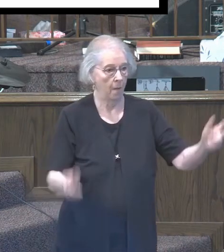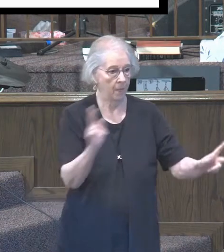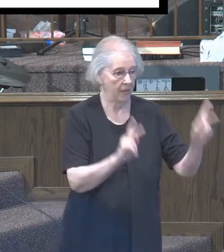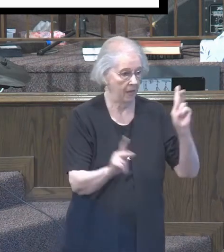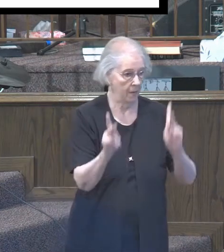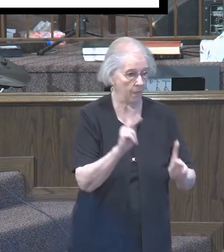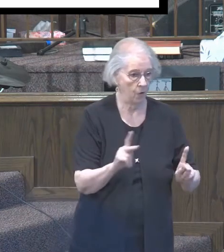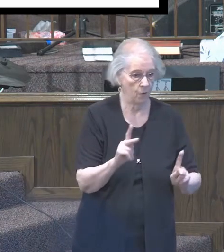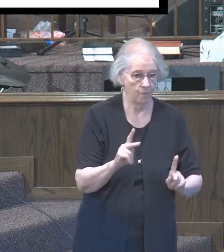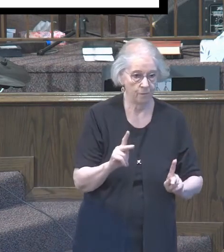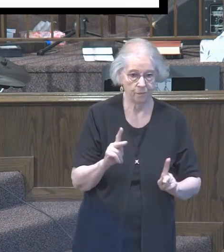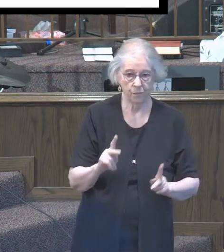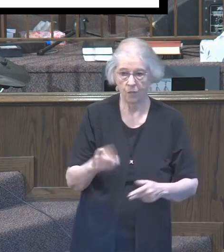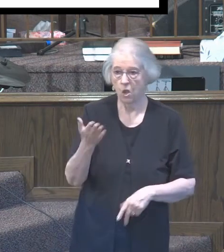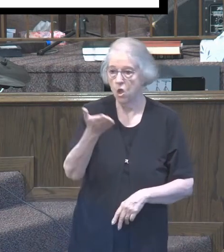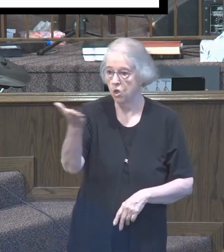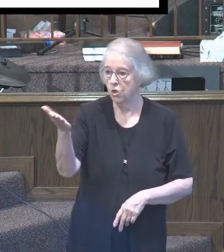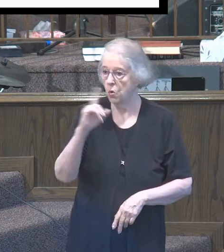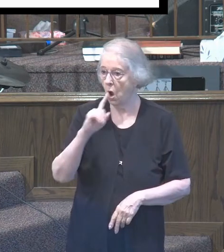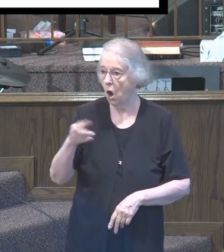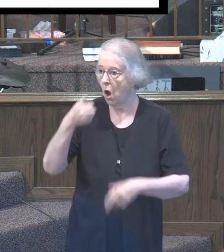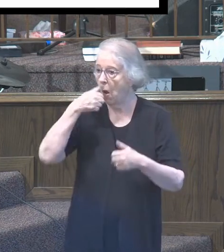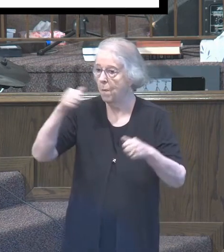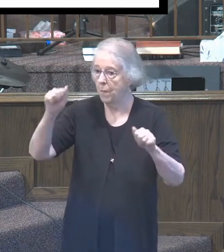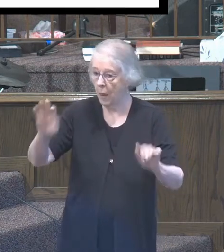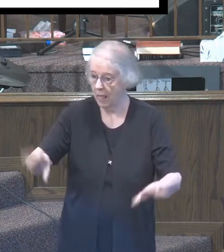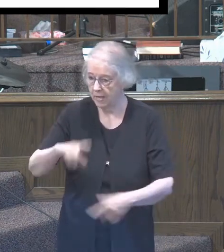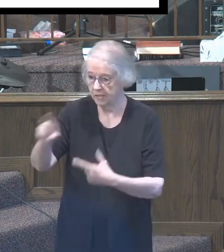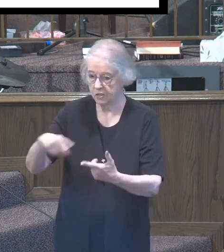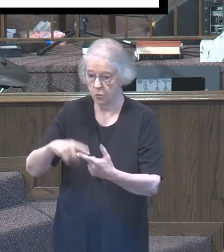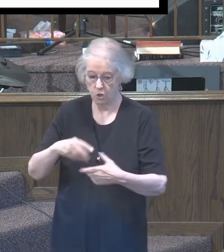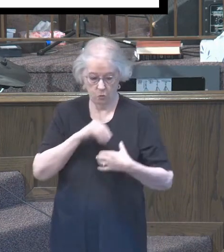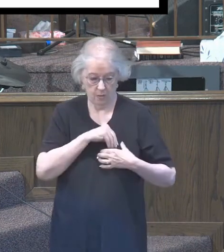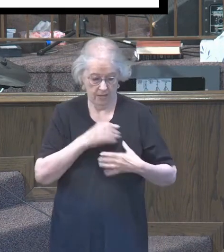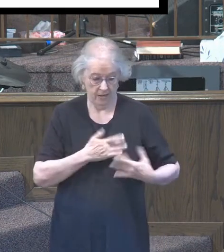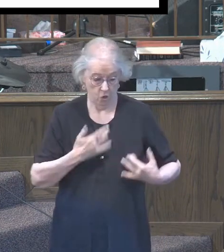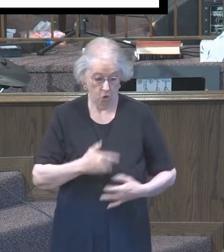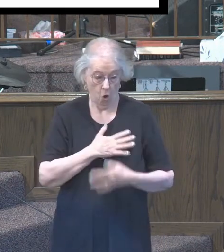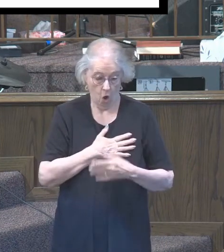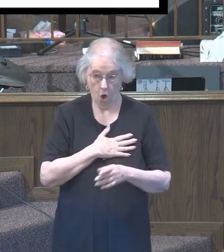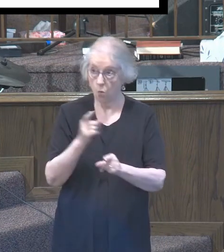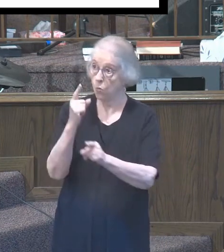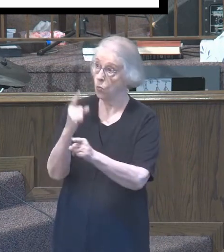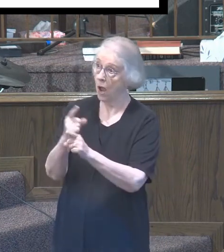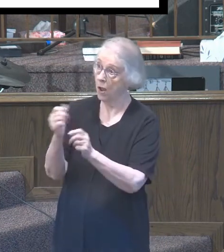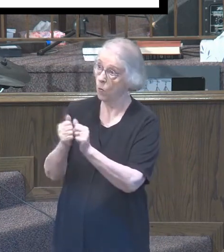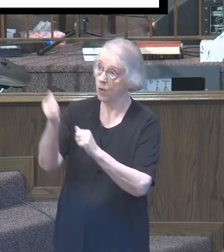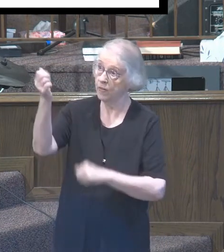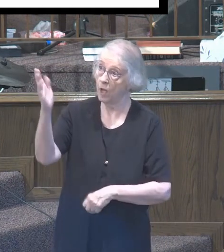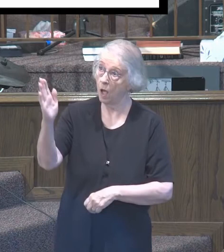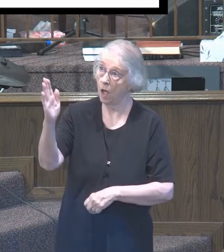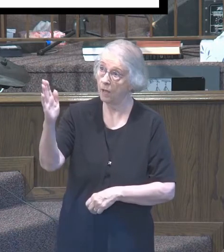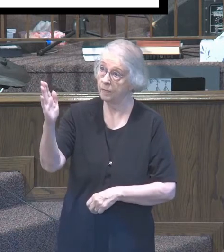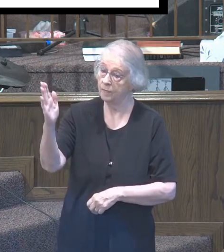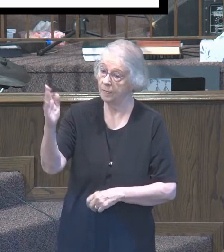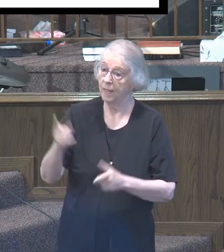get your inside world, your mind and your heart, put right. Then you can see God in